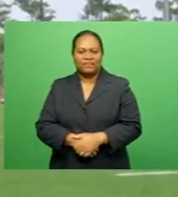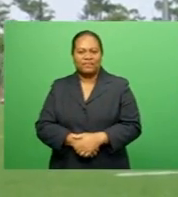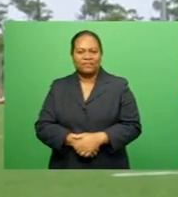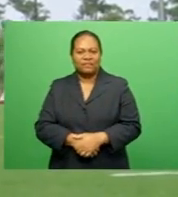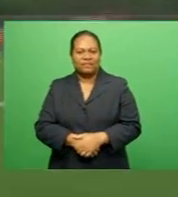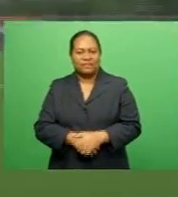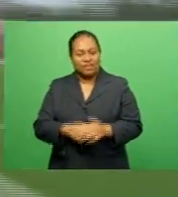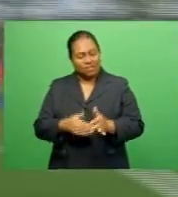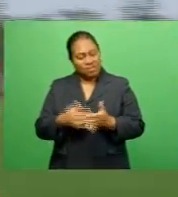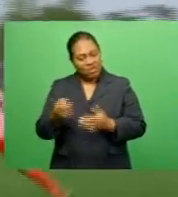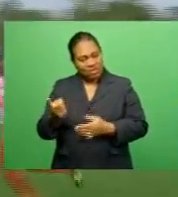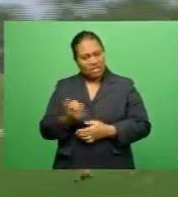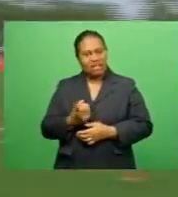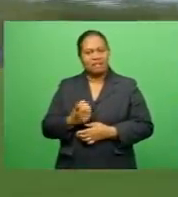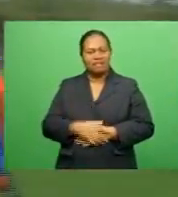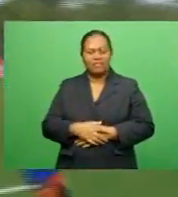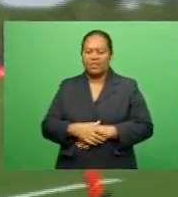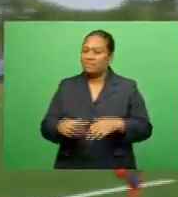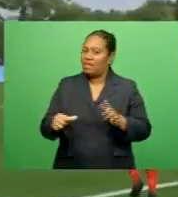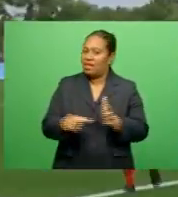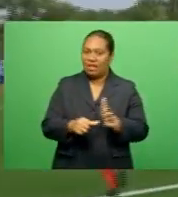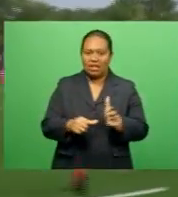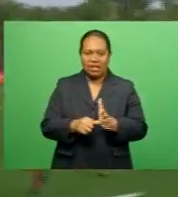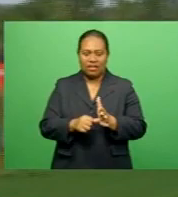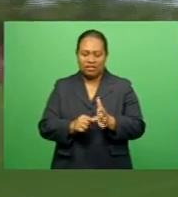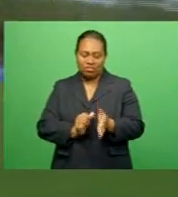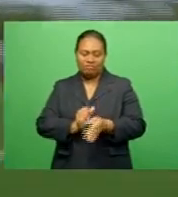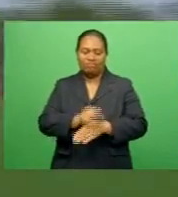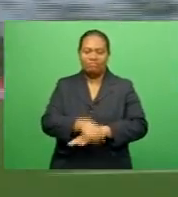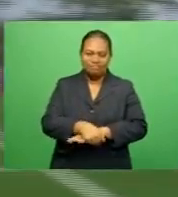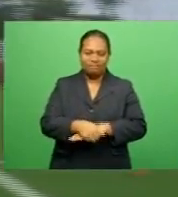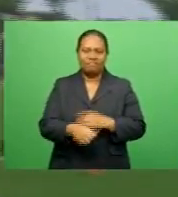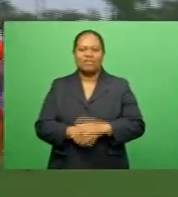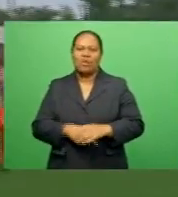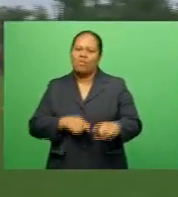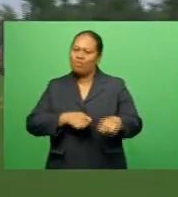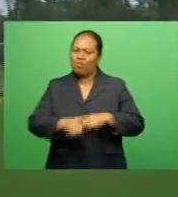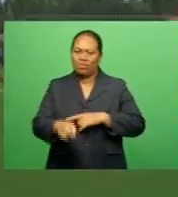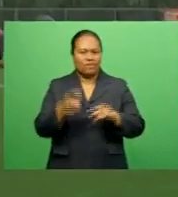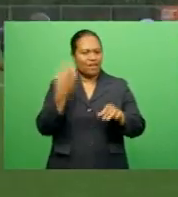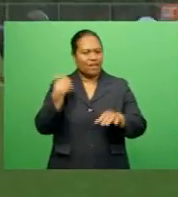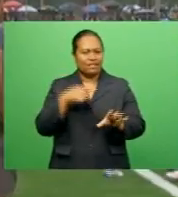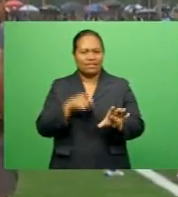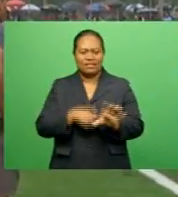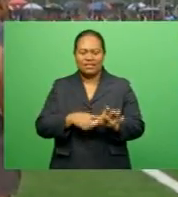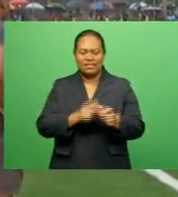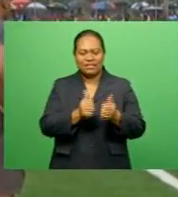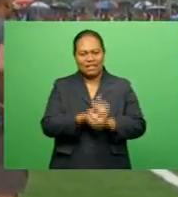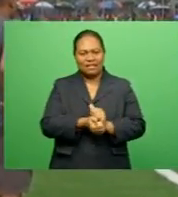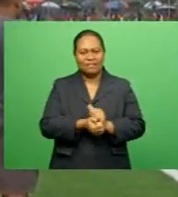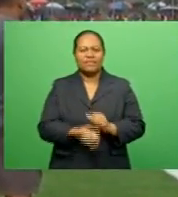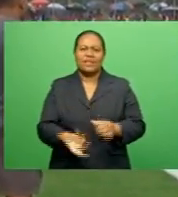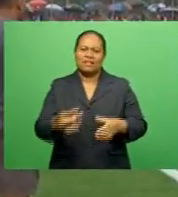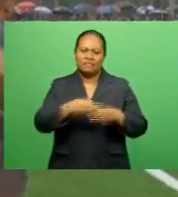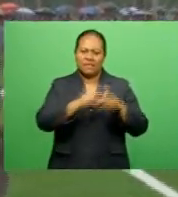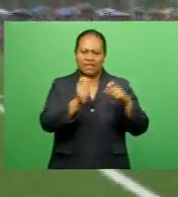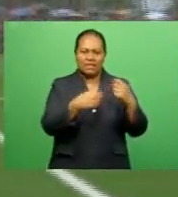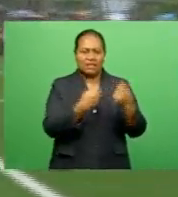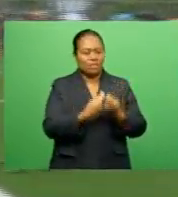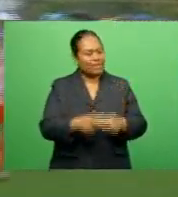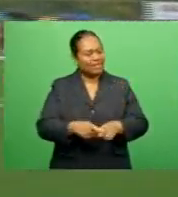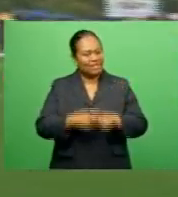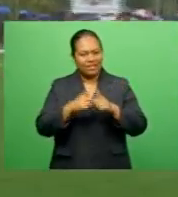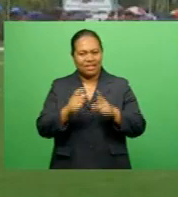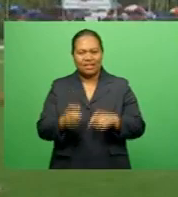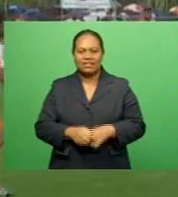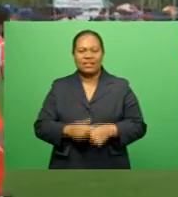out fighting. Rewa will be a very hard team to beat. Majority of the players from last year are there, and we know it will be a very tough game and